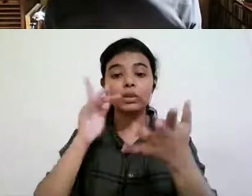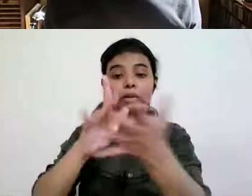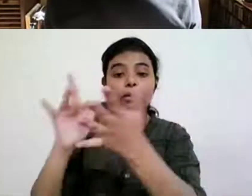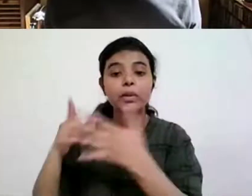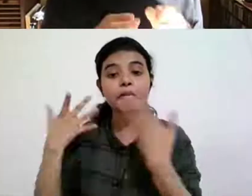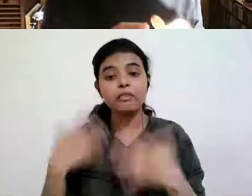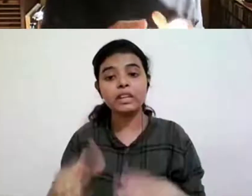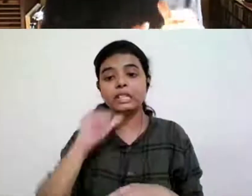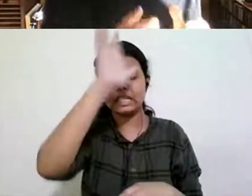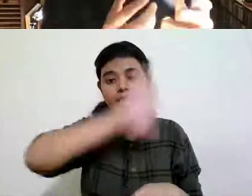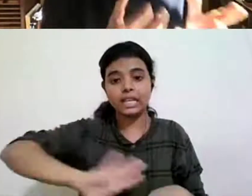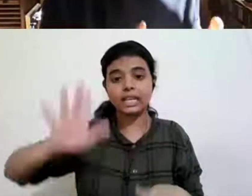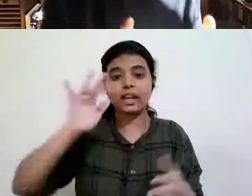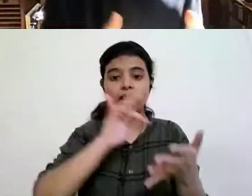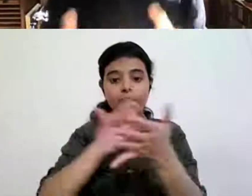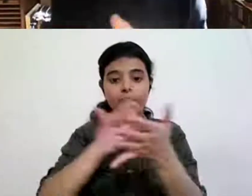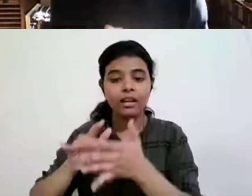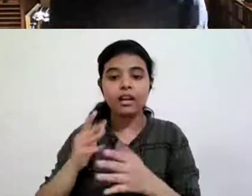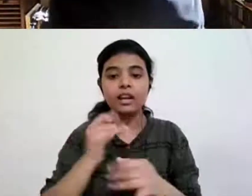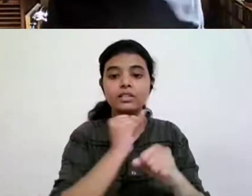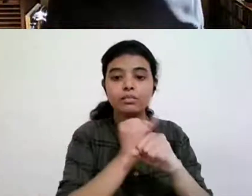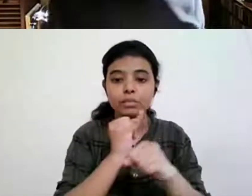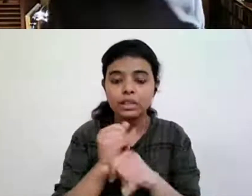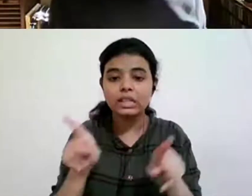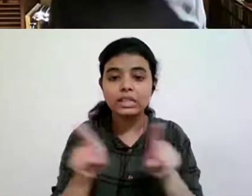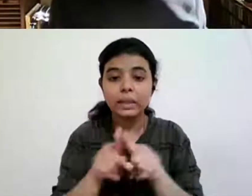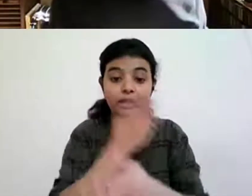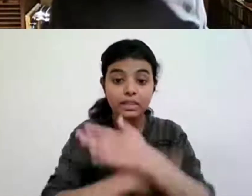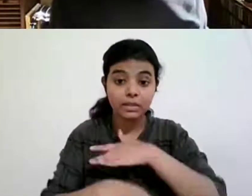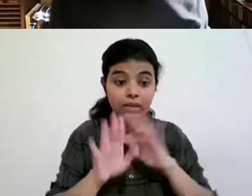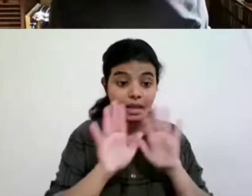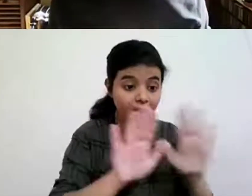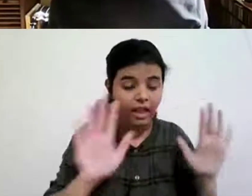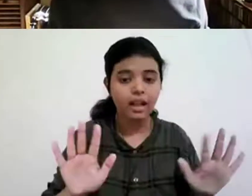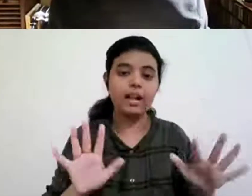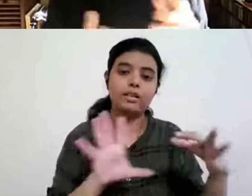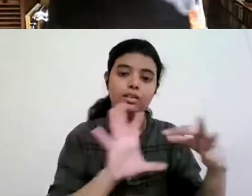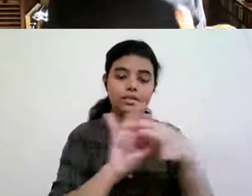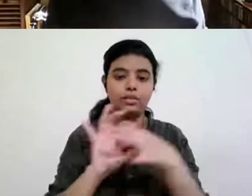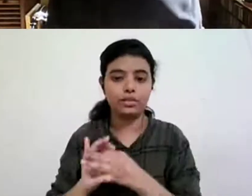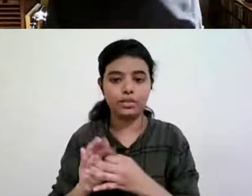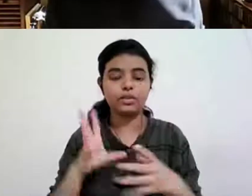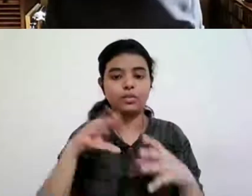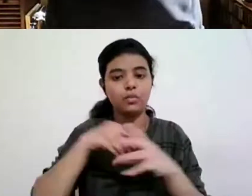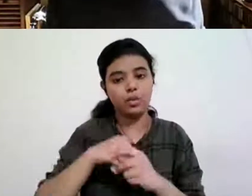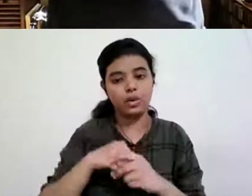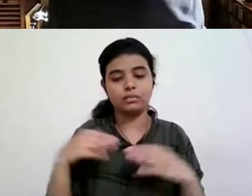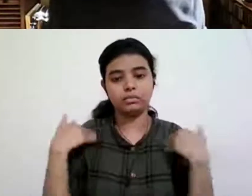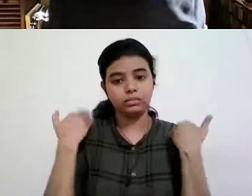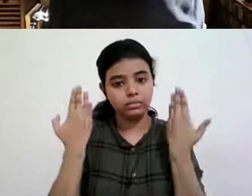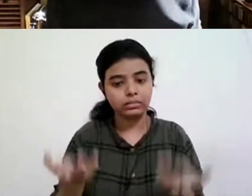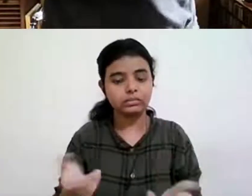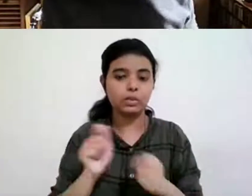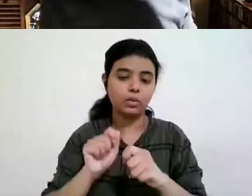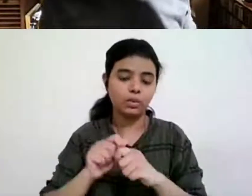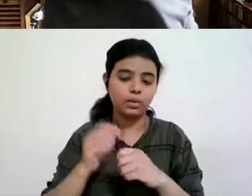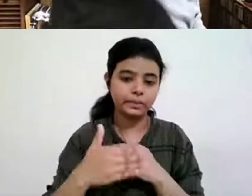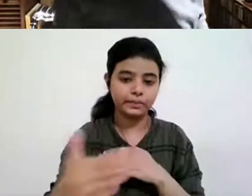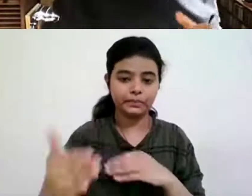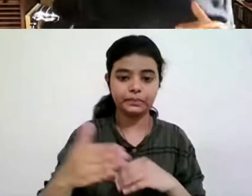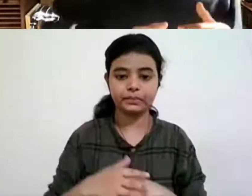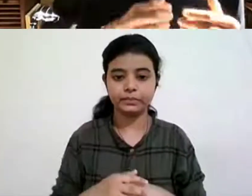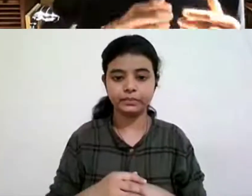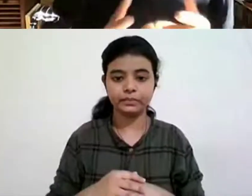India which are working with people with disabilities over the years.